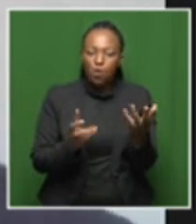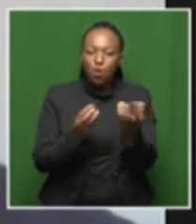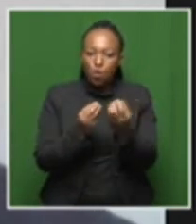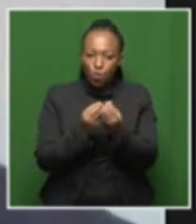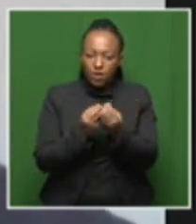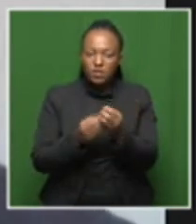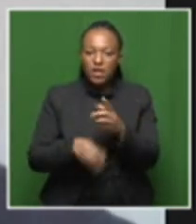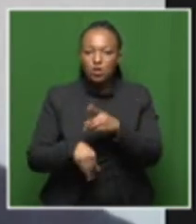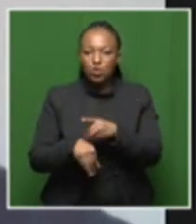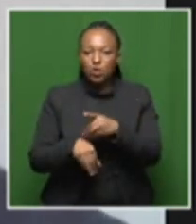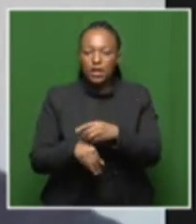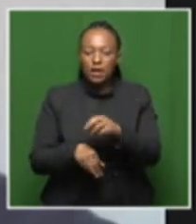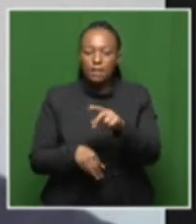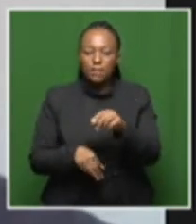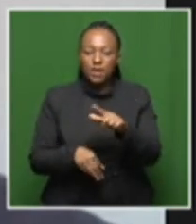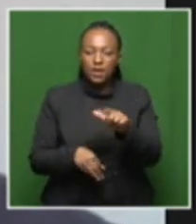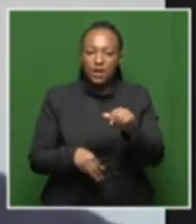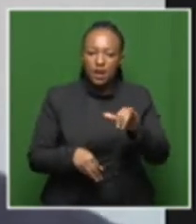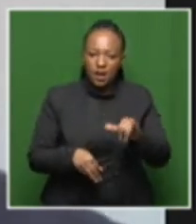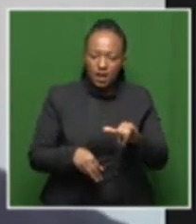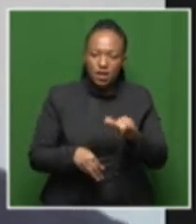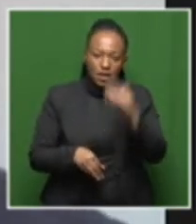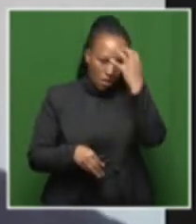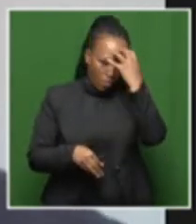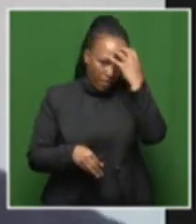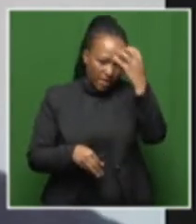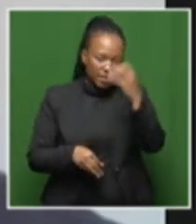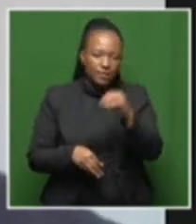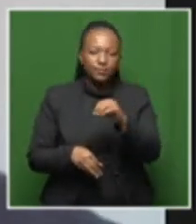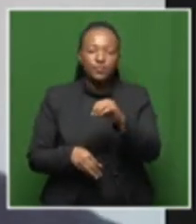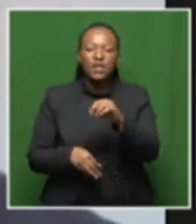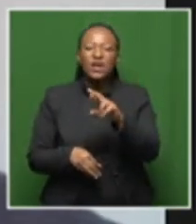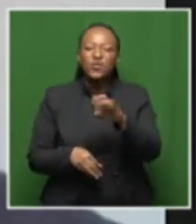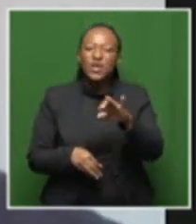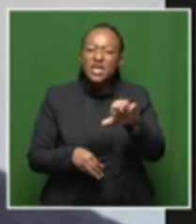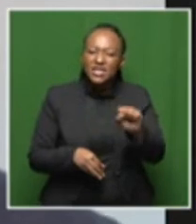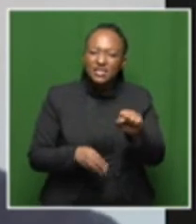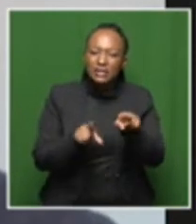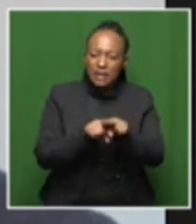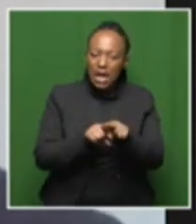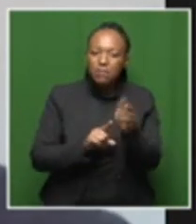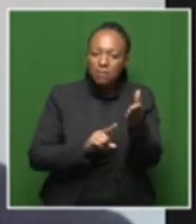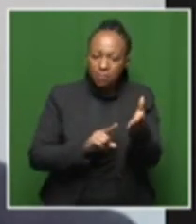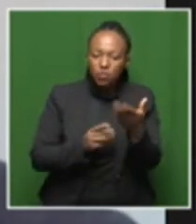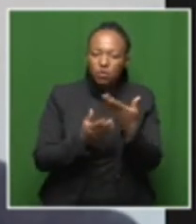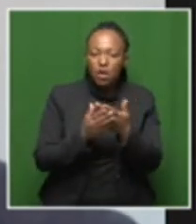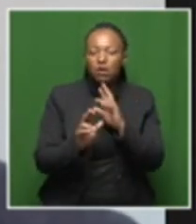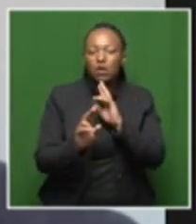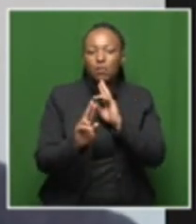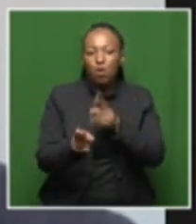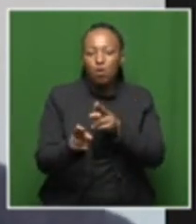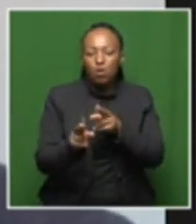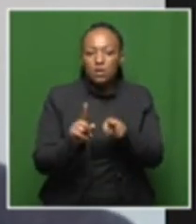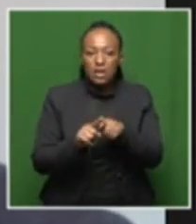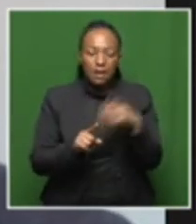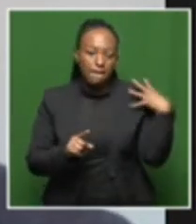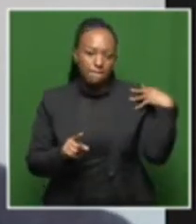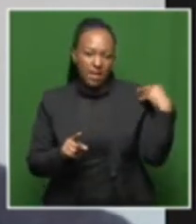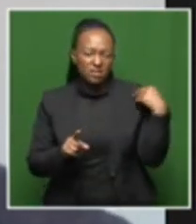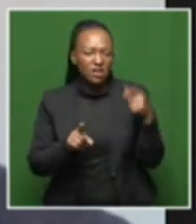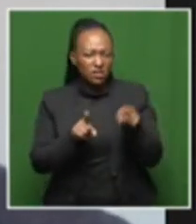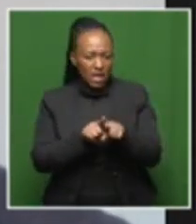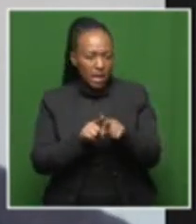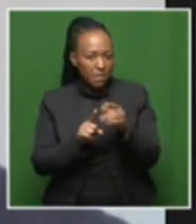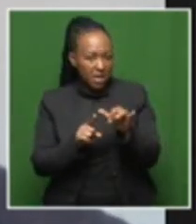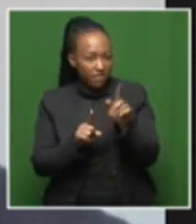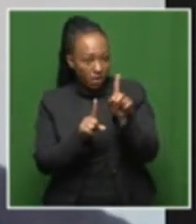Dr. Anban Pillay and also Professor Helen Rees, who will be fielding some of those questions. And Minister, I suppose Minister will take those also addressed